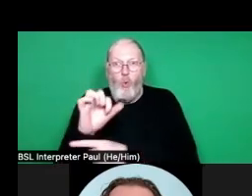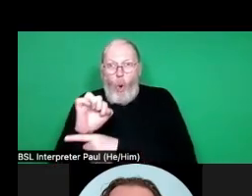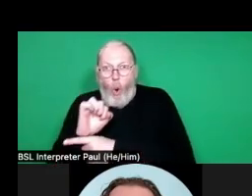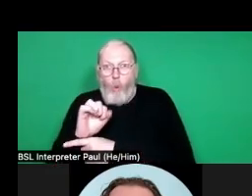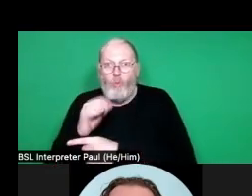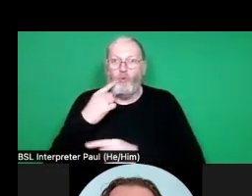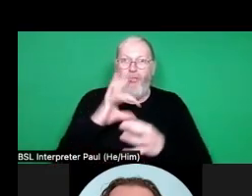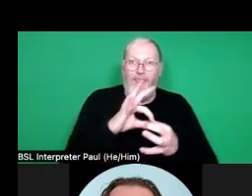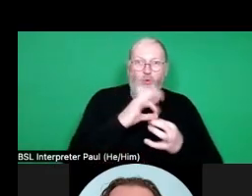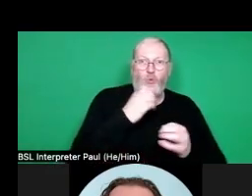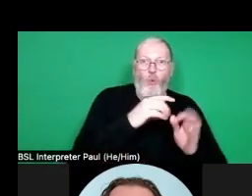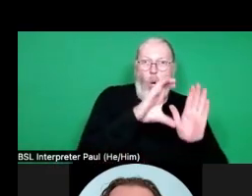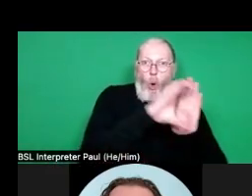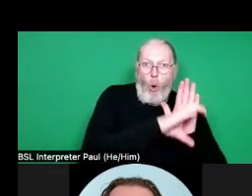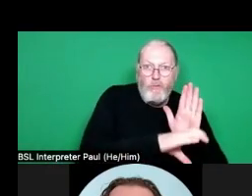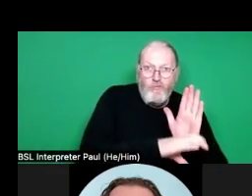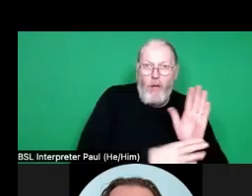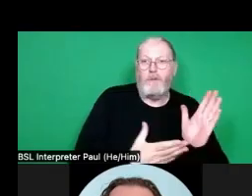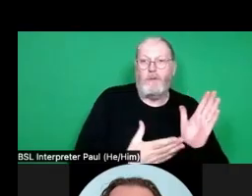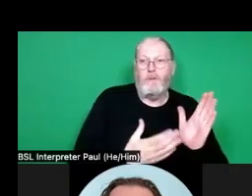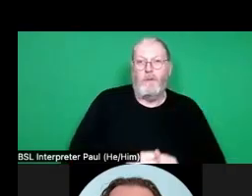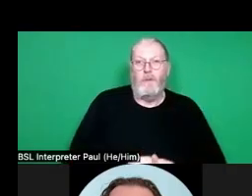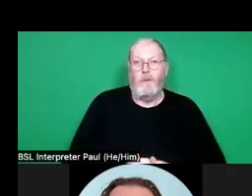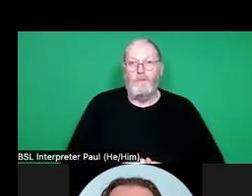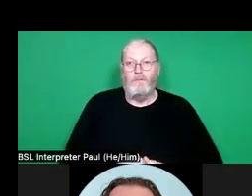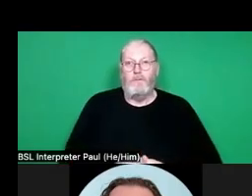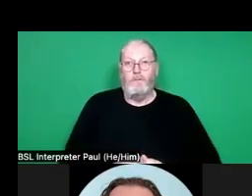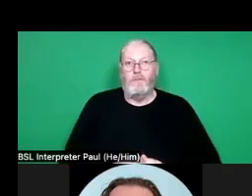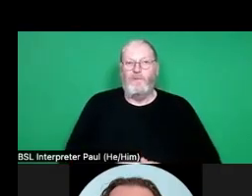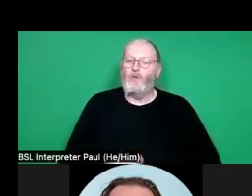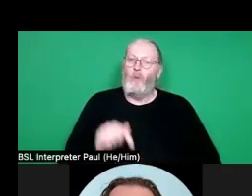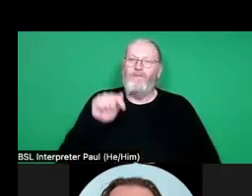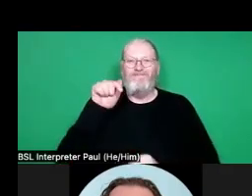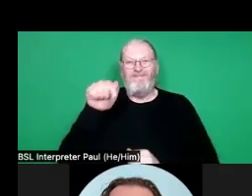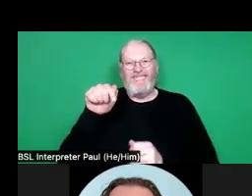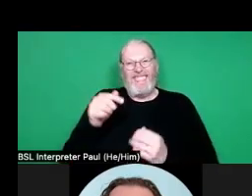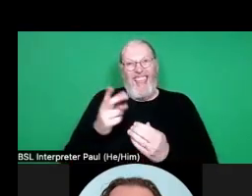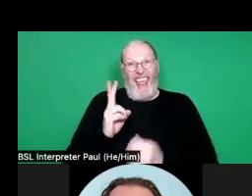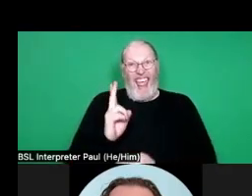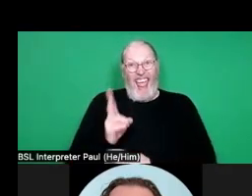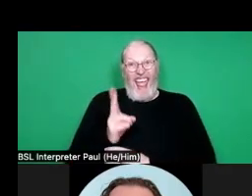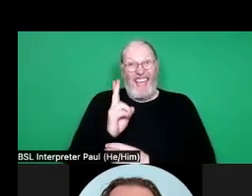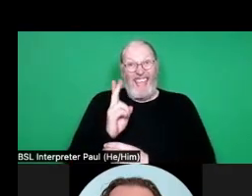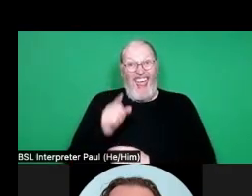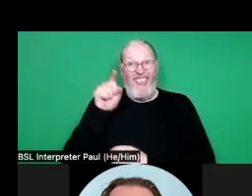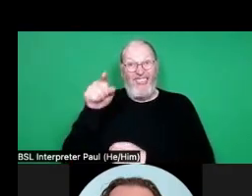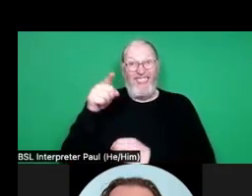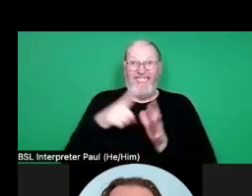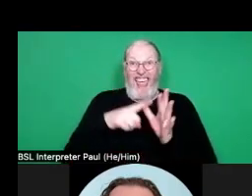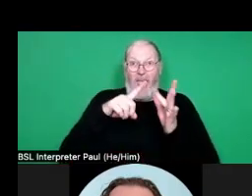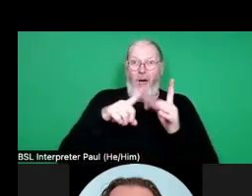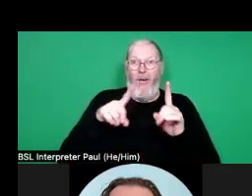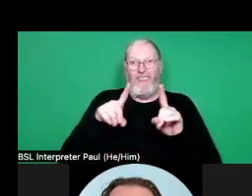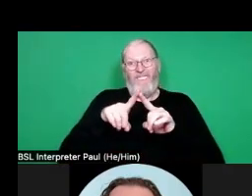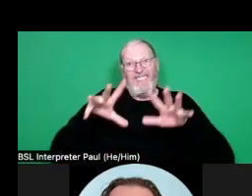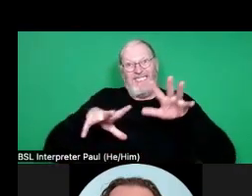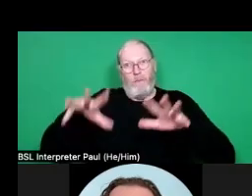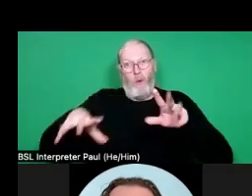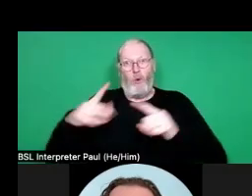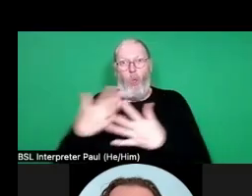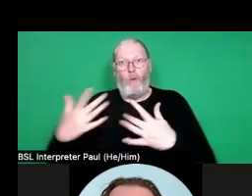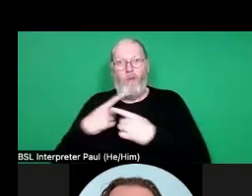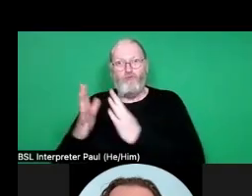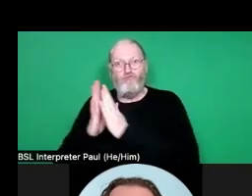And this societal engagement with AI, again, reminiscence of religious dynamic and the search for meaning,